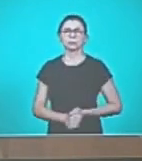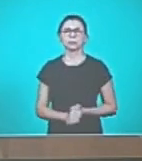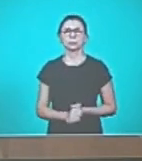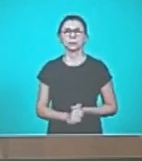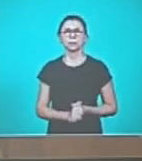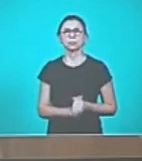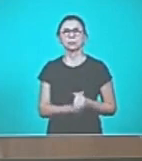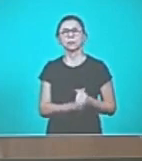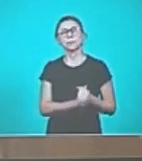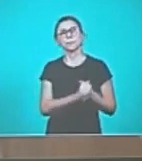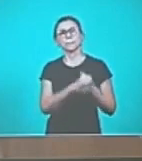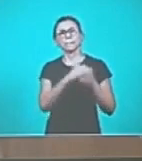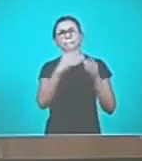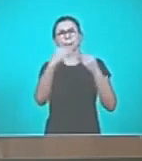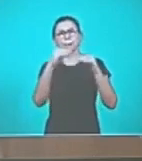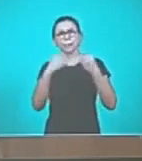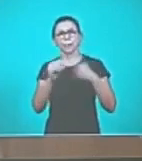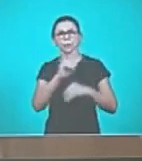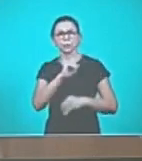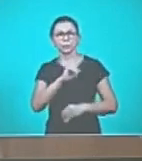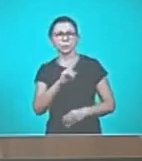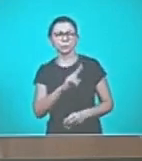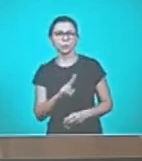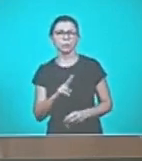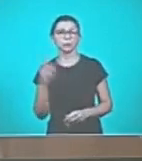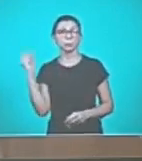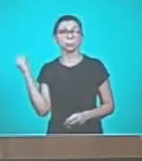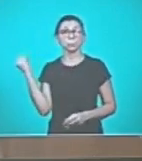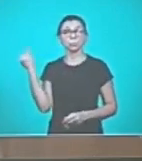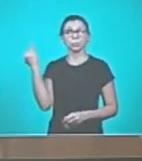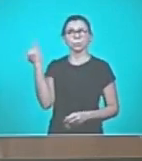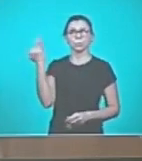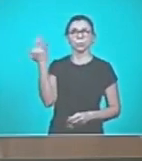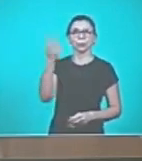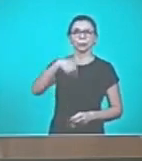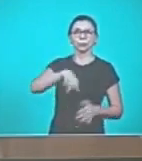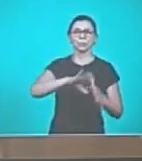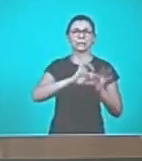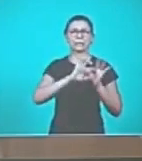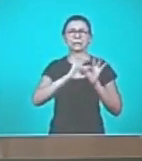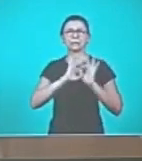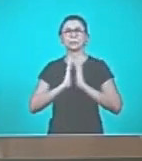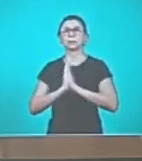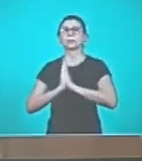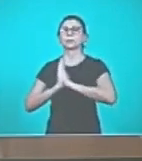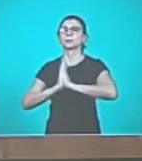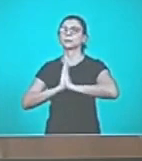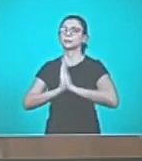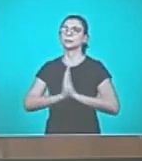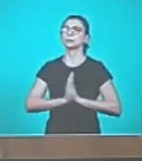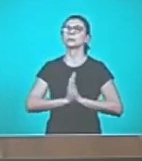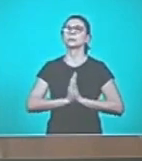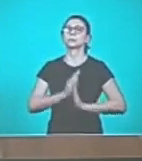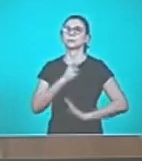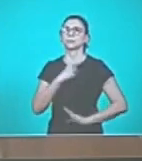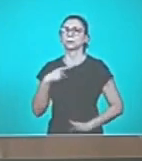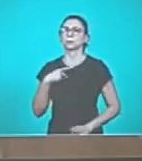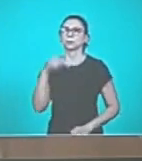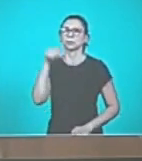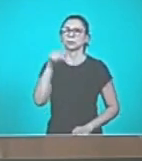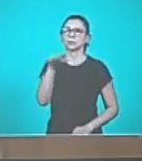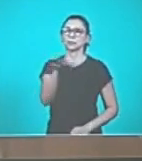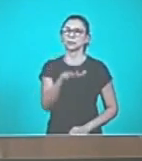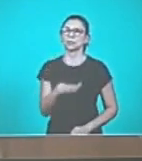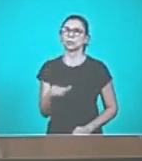their name there, so that throughout the entire night, there was a chain of prayer of the pastors of the region on